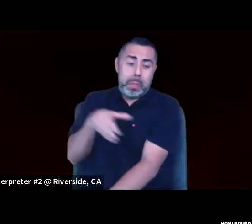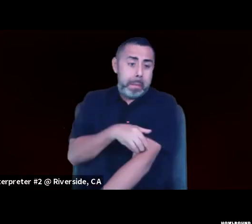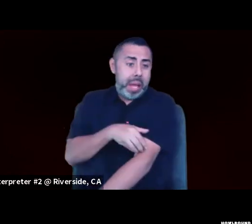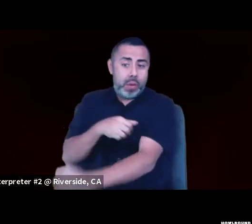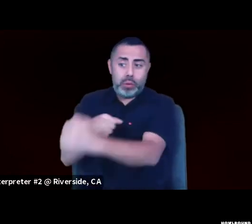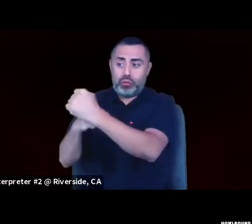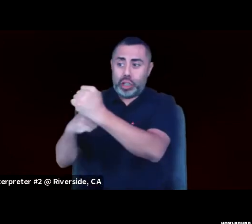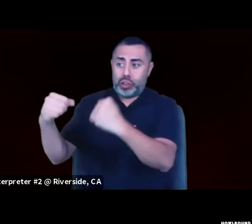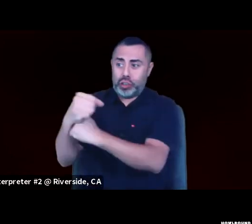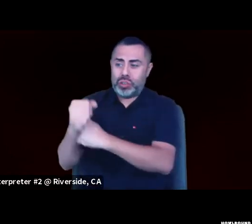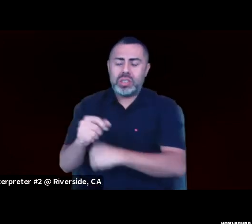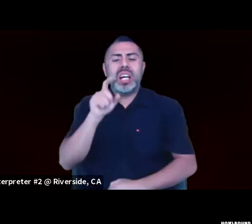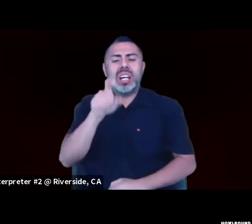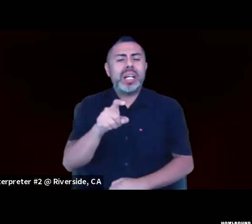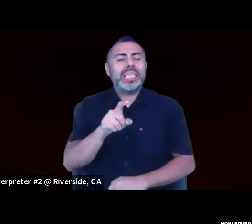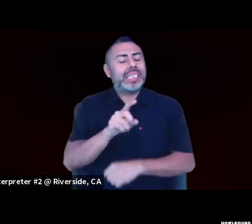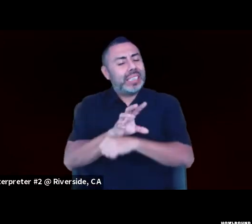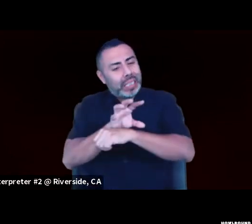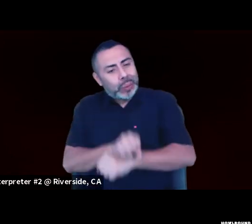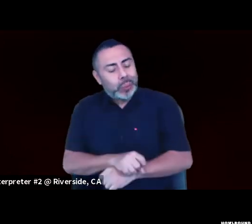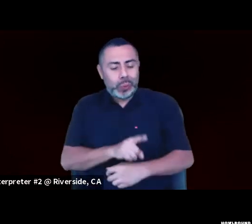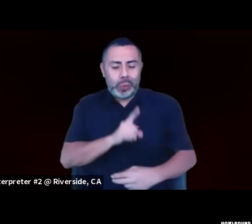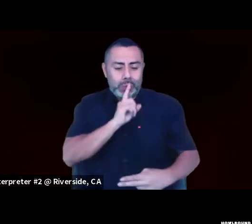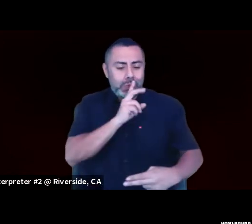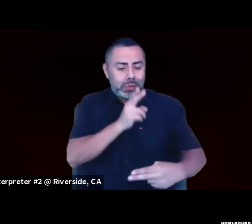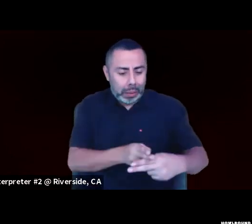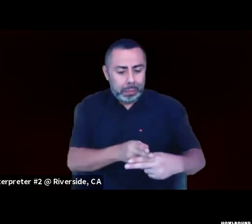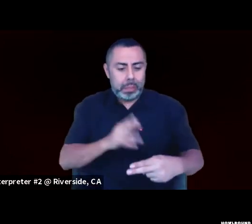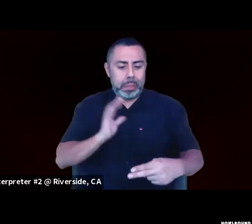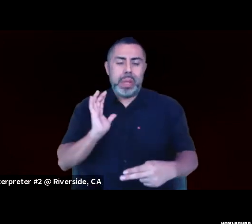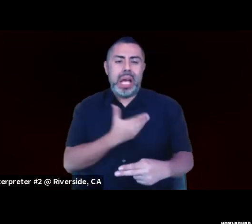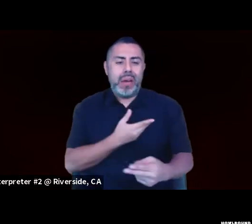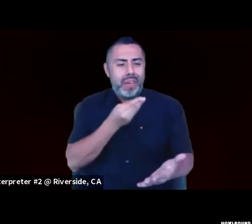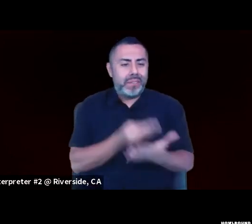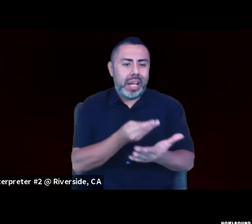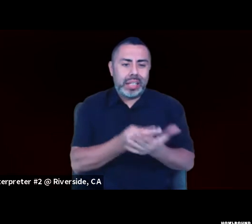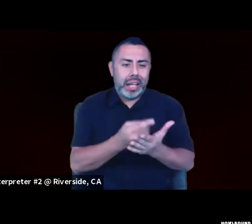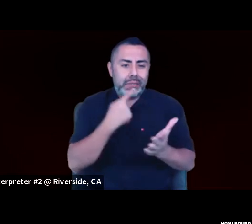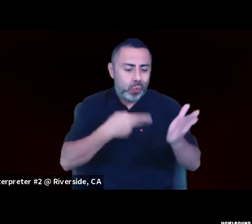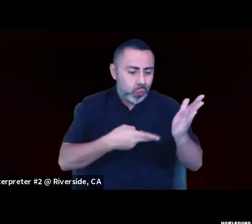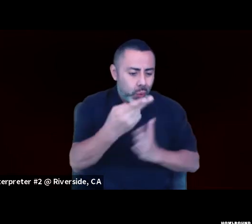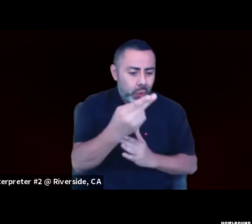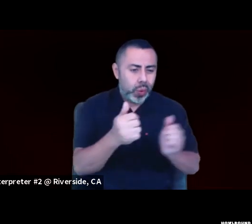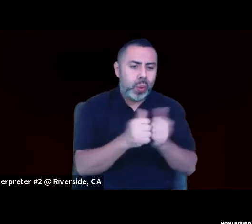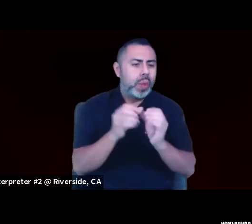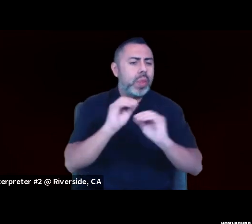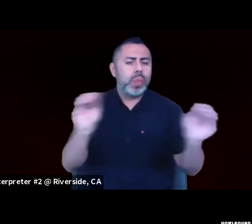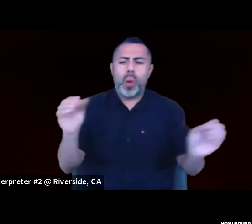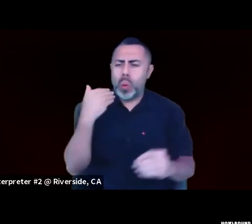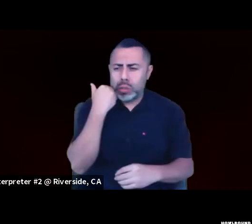realities without shame, whether we have class privilege or not.